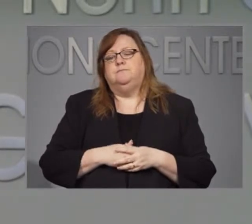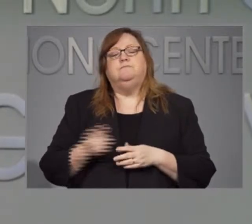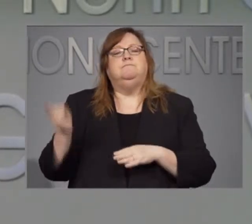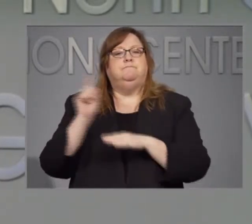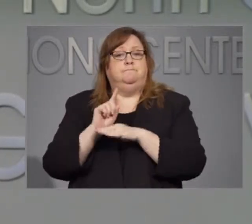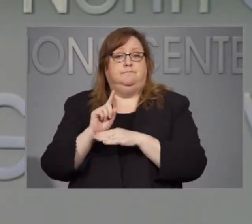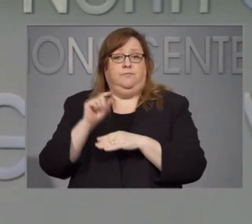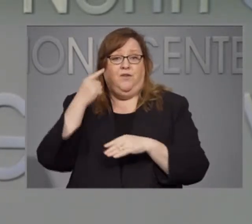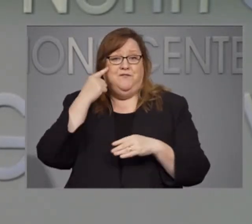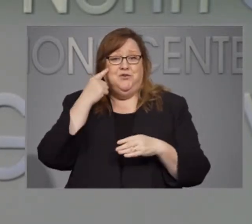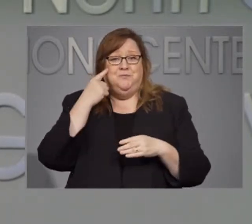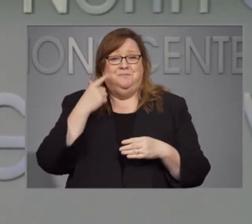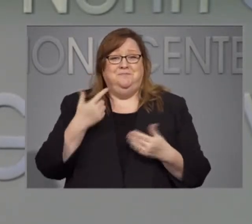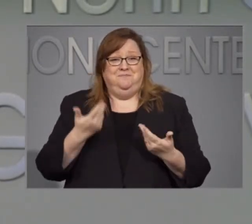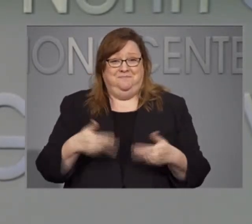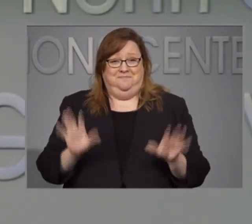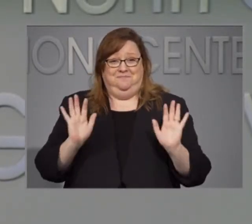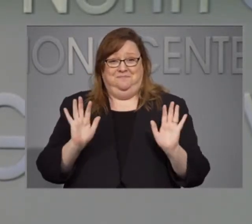That do it?